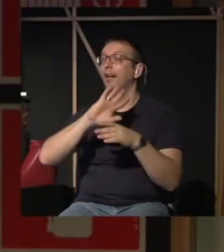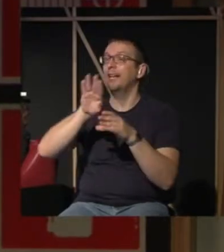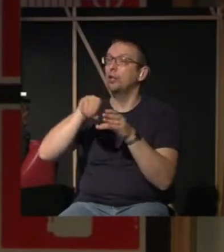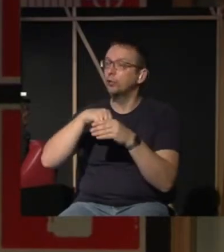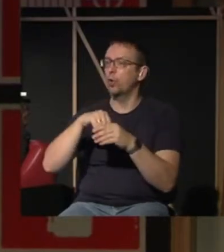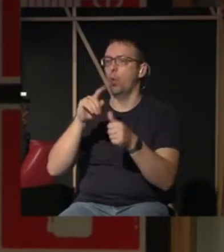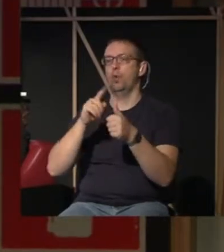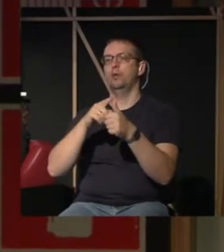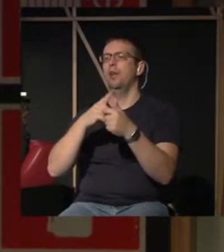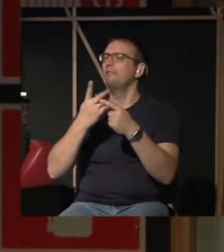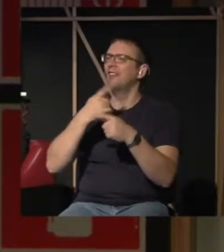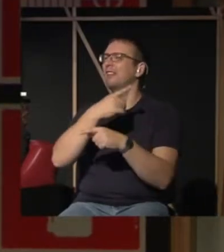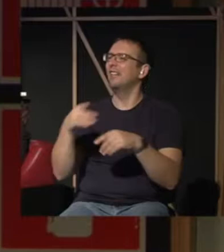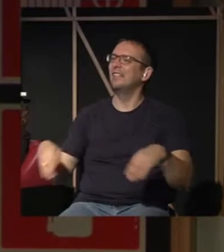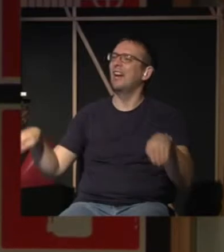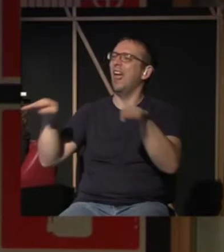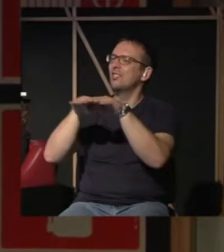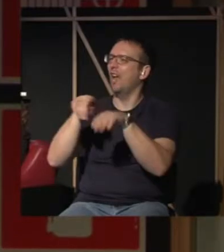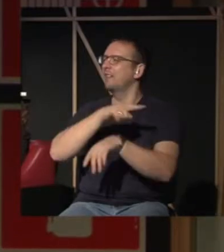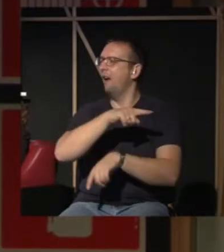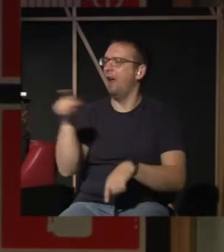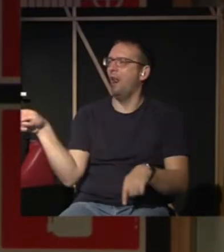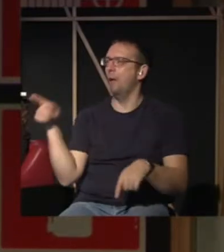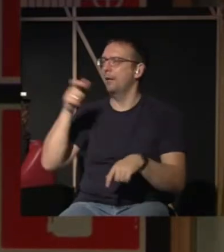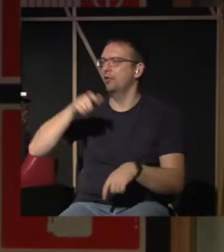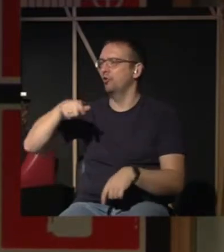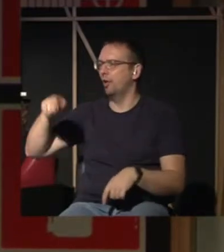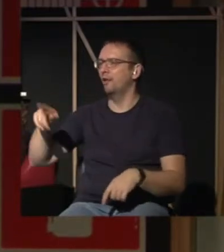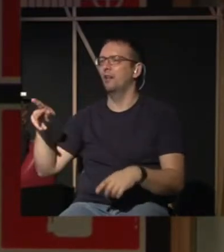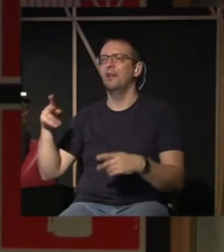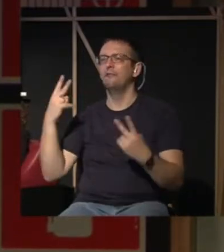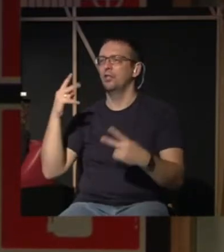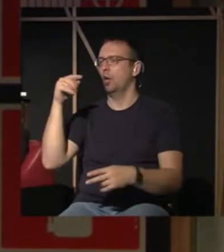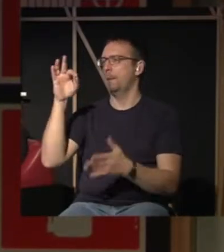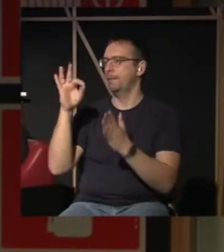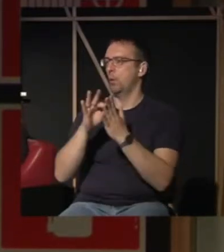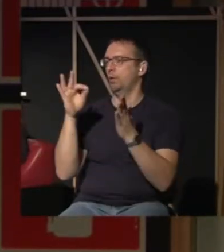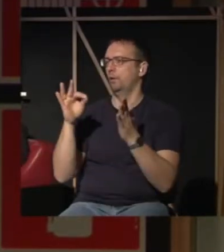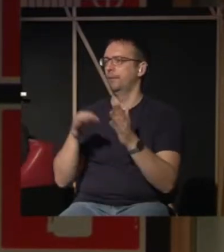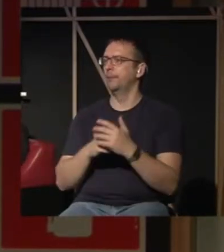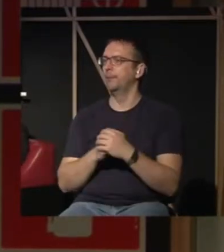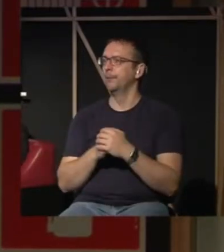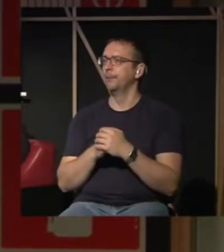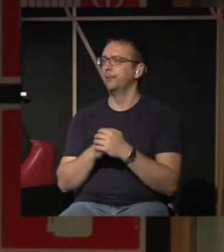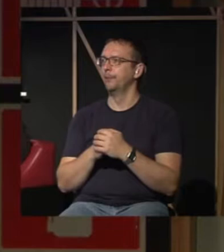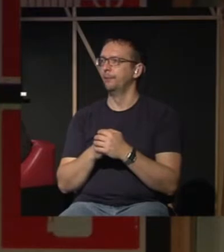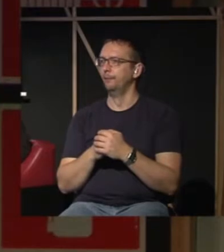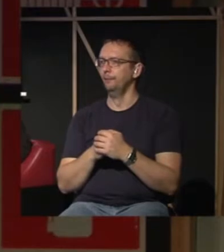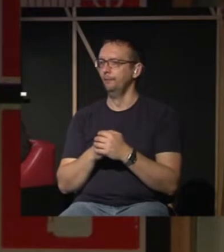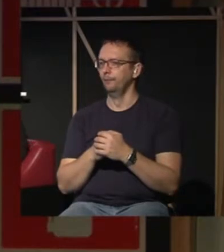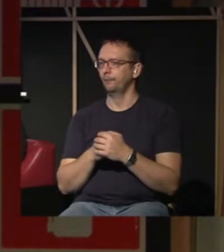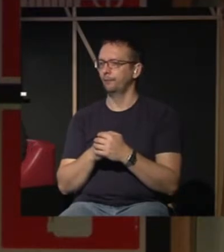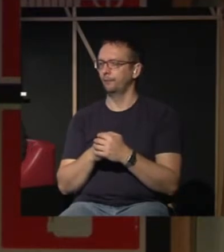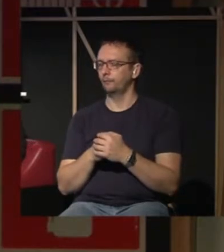for this tournament. It's not something that's a nice to have, that it's on the side, but it is really something that is systematic, that is taken